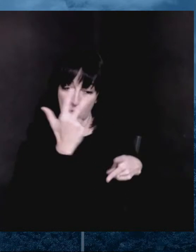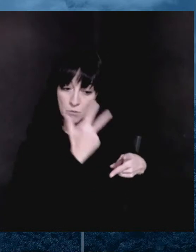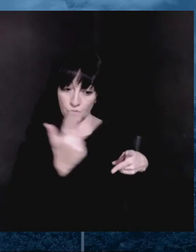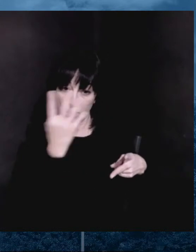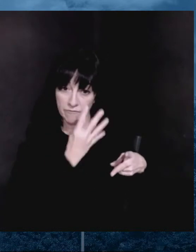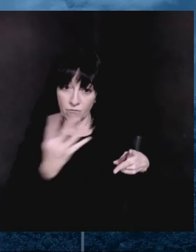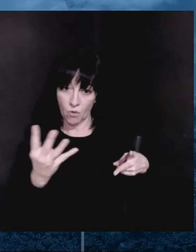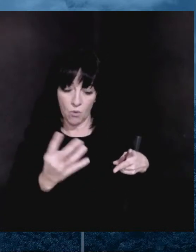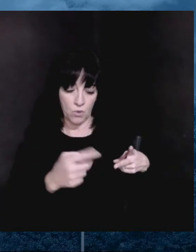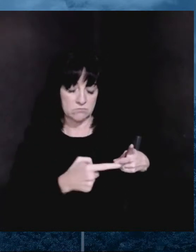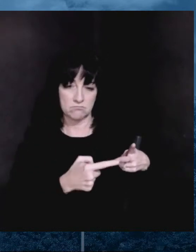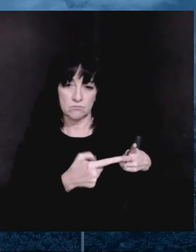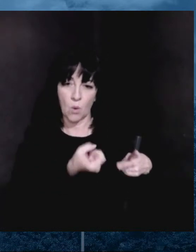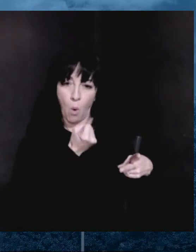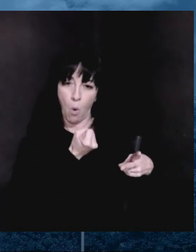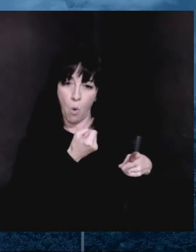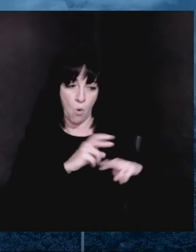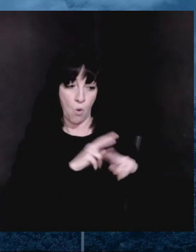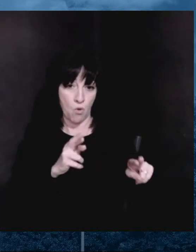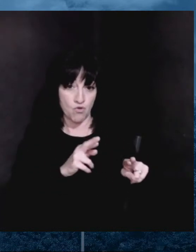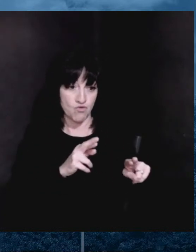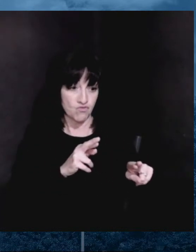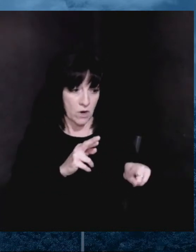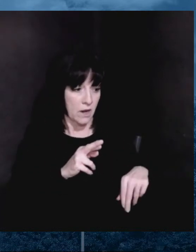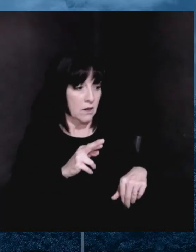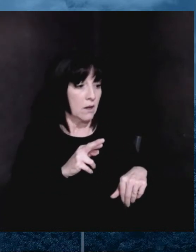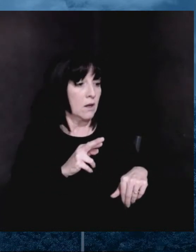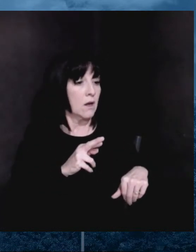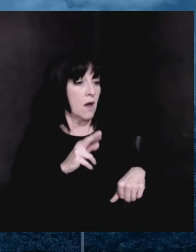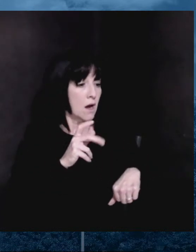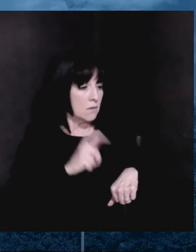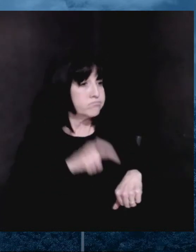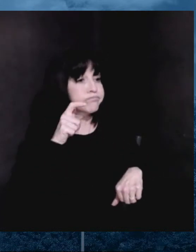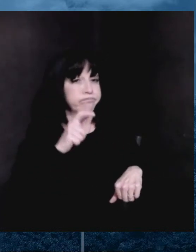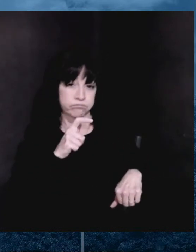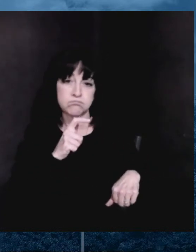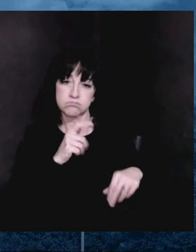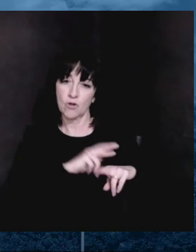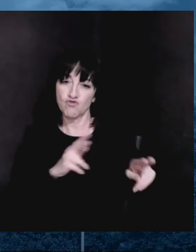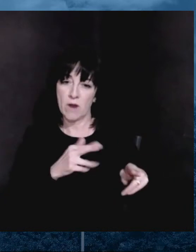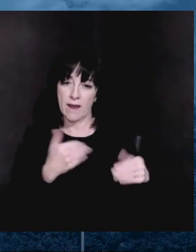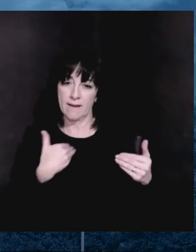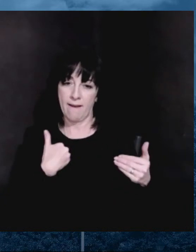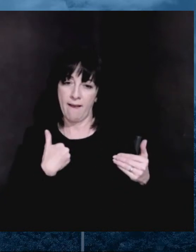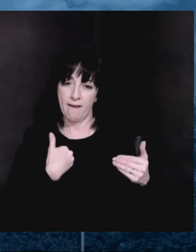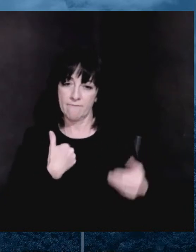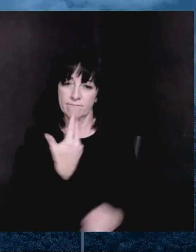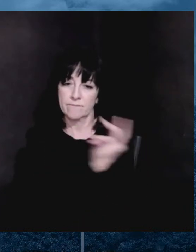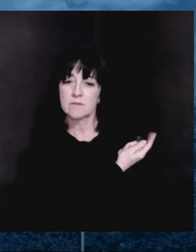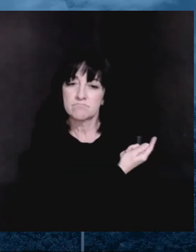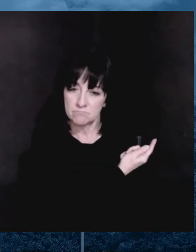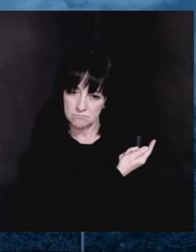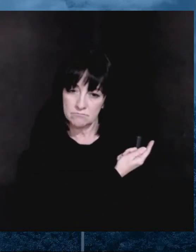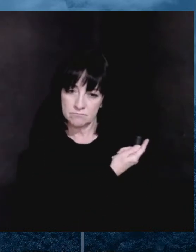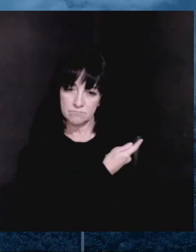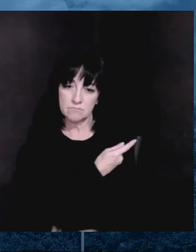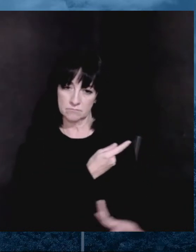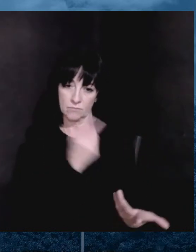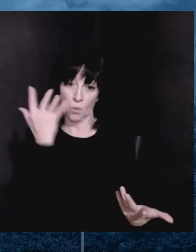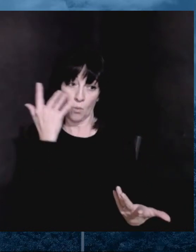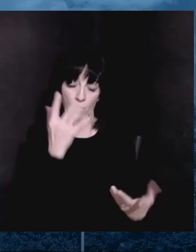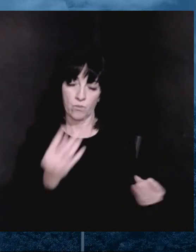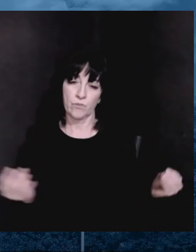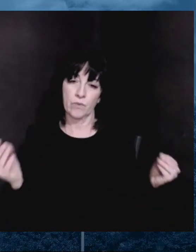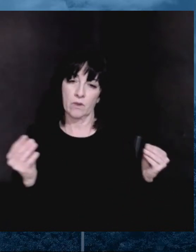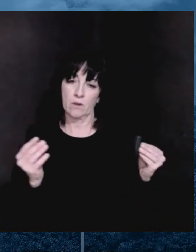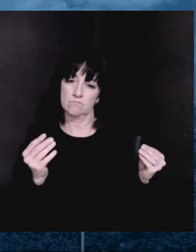And we'll continue to do that, at least in the short term. But we need to increase the throughput, particularly as we move into the